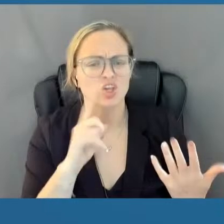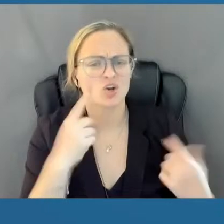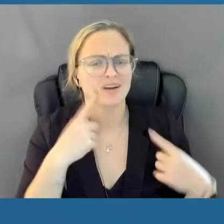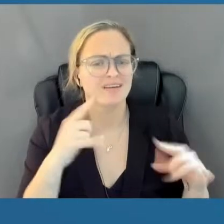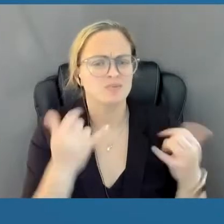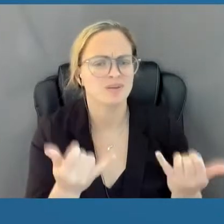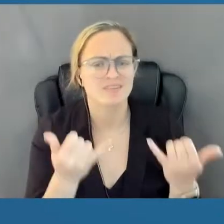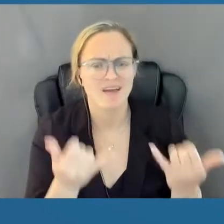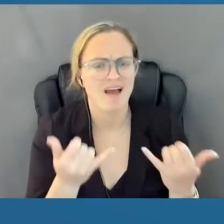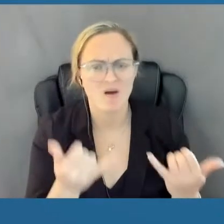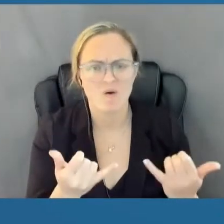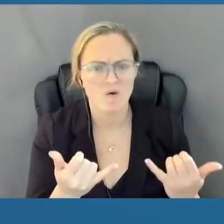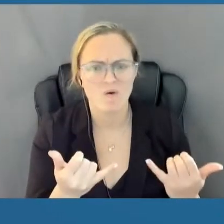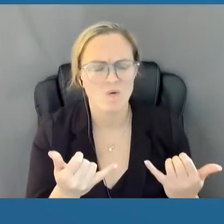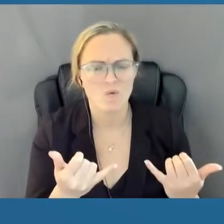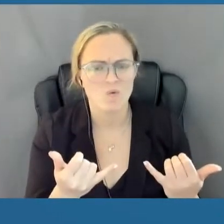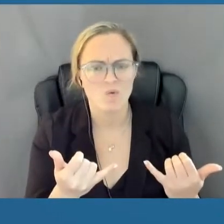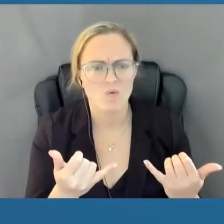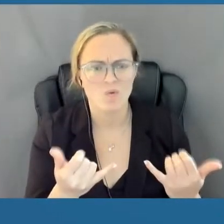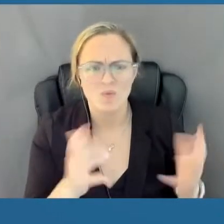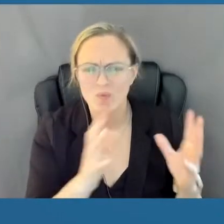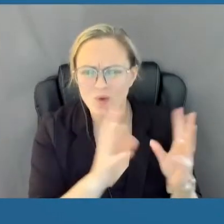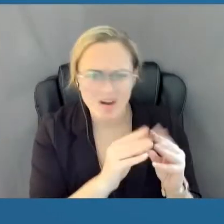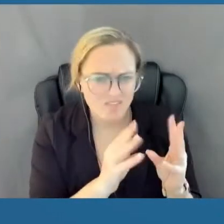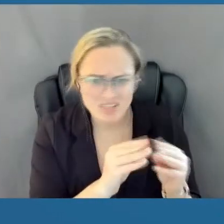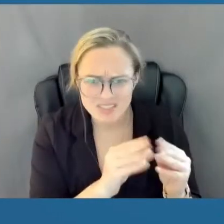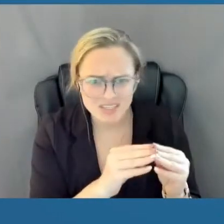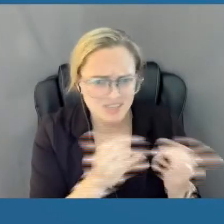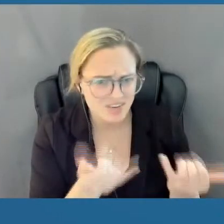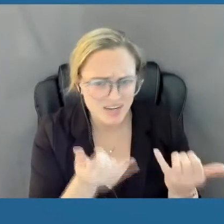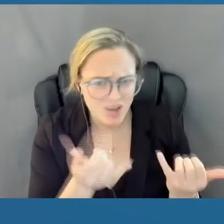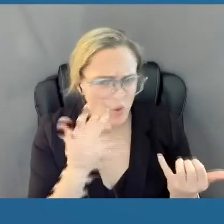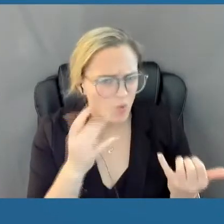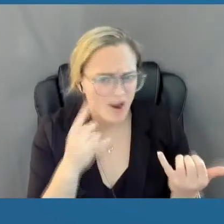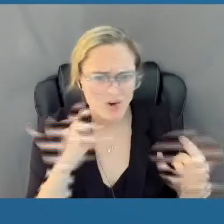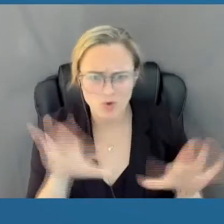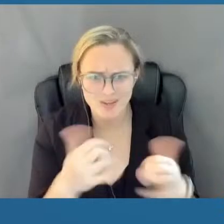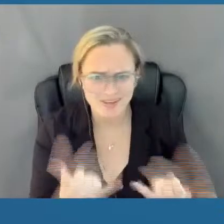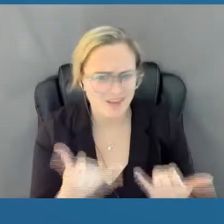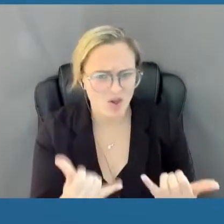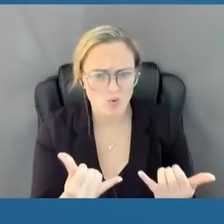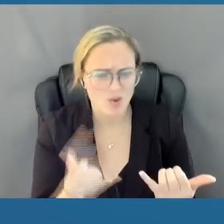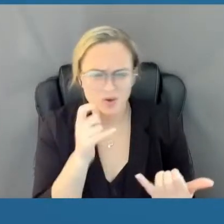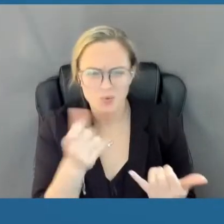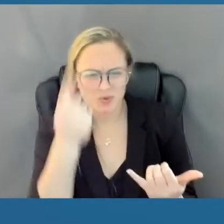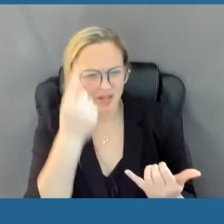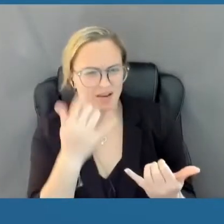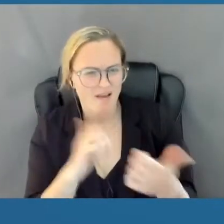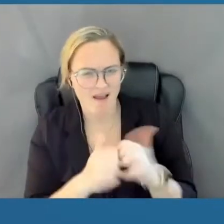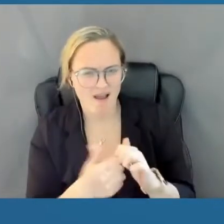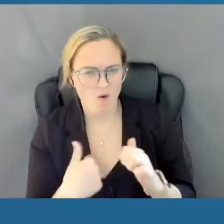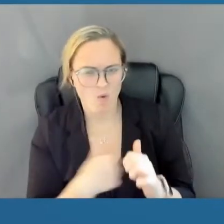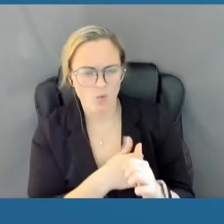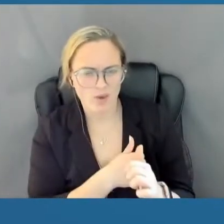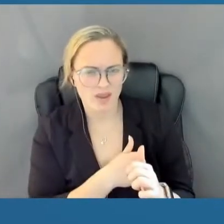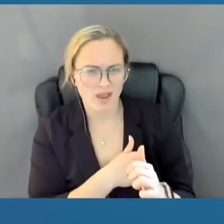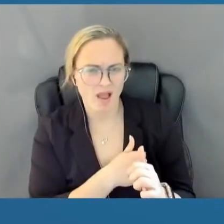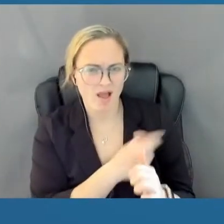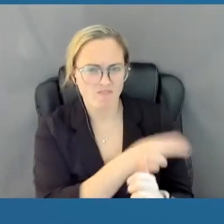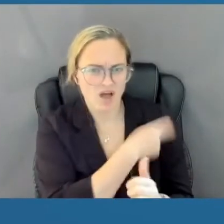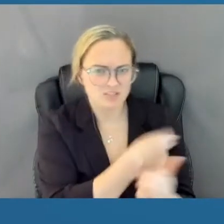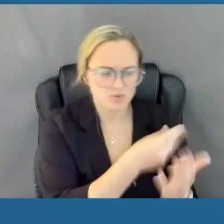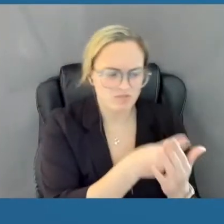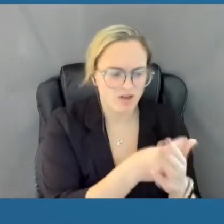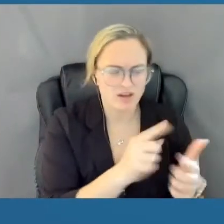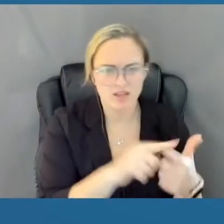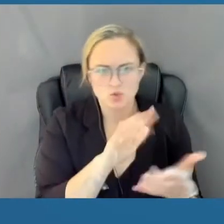and that your lawmakers are conferencing even right now. So we're saying, I don't understand how we have hospital funding, school aid